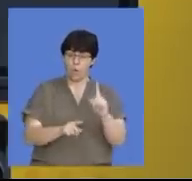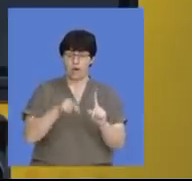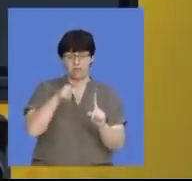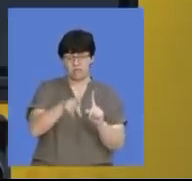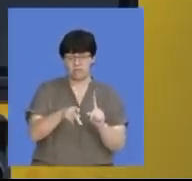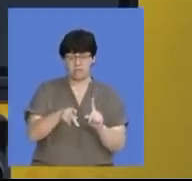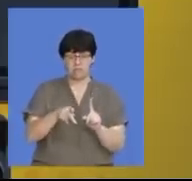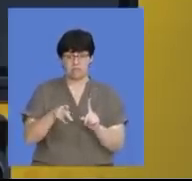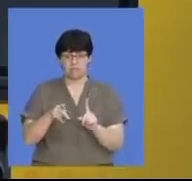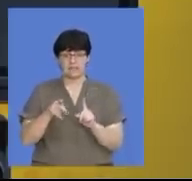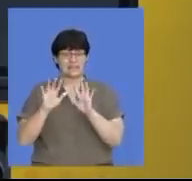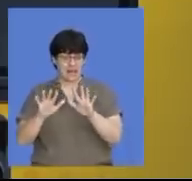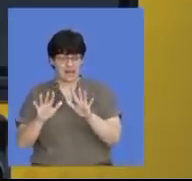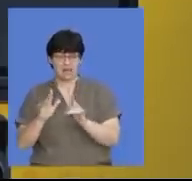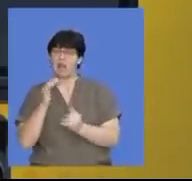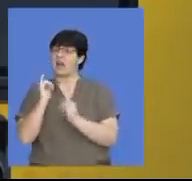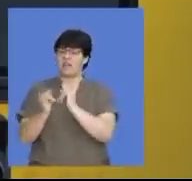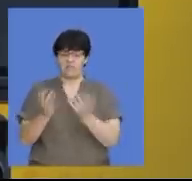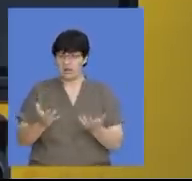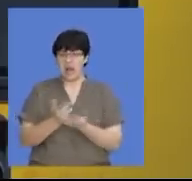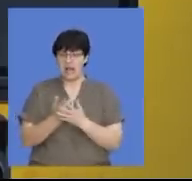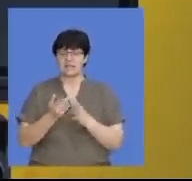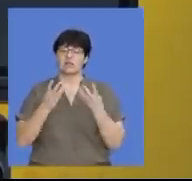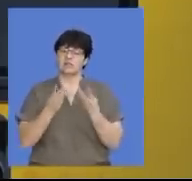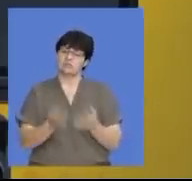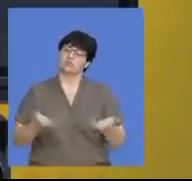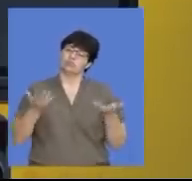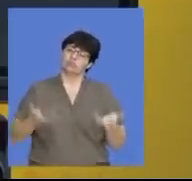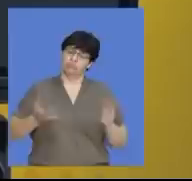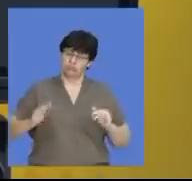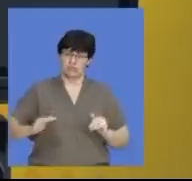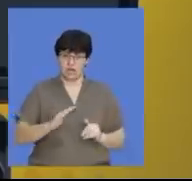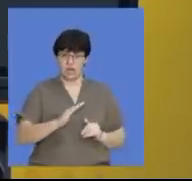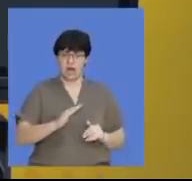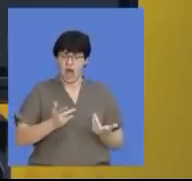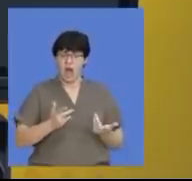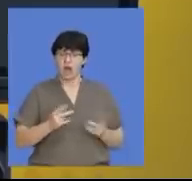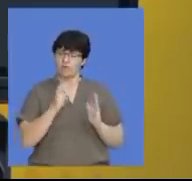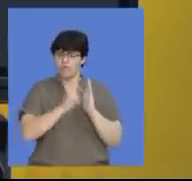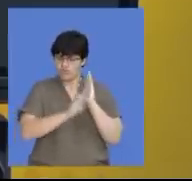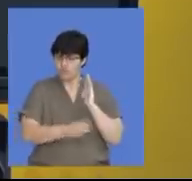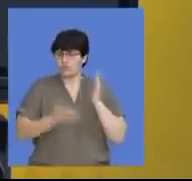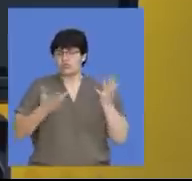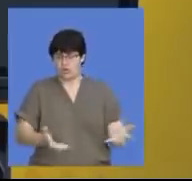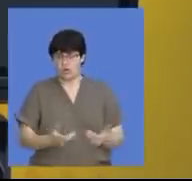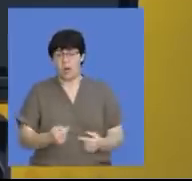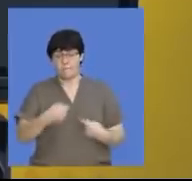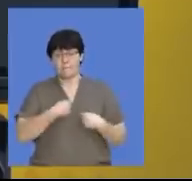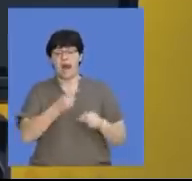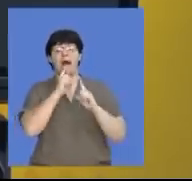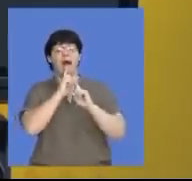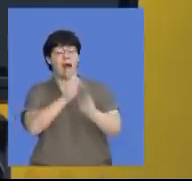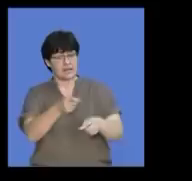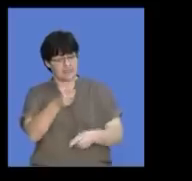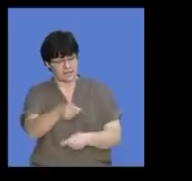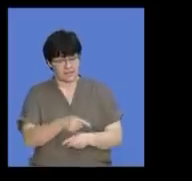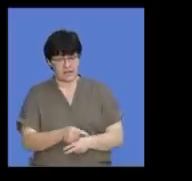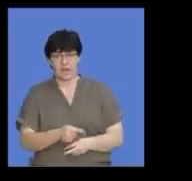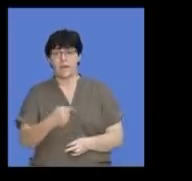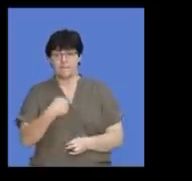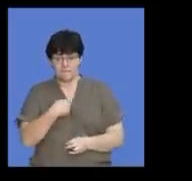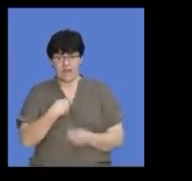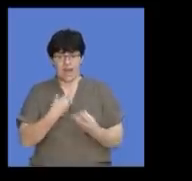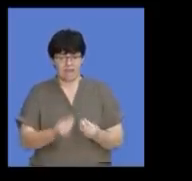11, it is a gentle slope. This is a rule of thumb. So in my answer for this question, I've